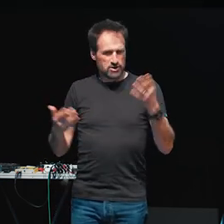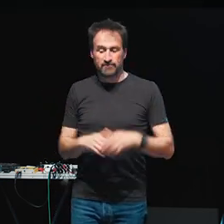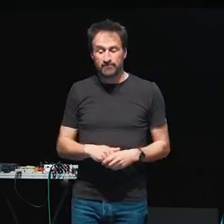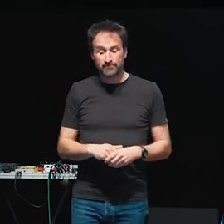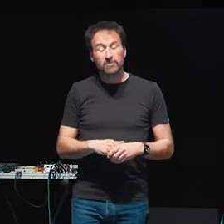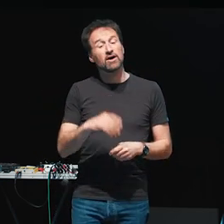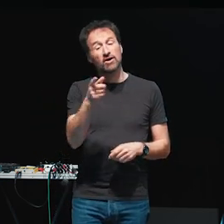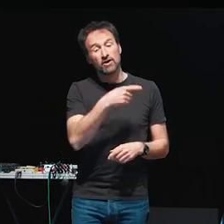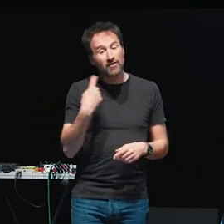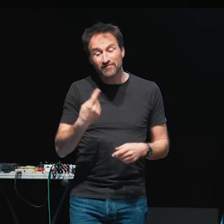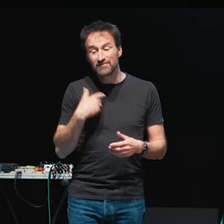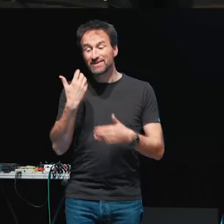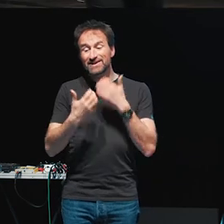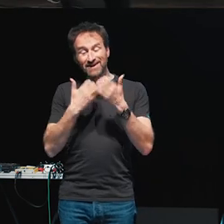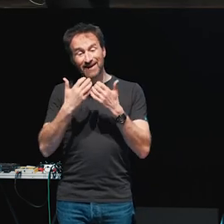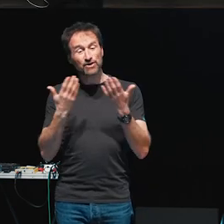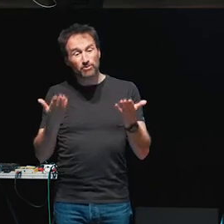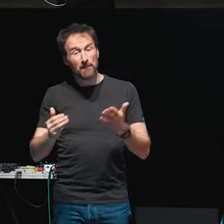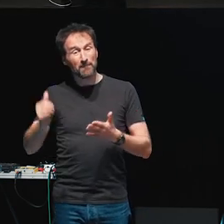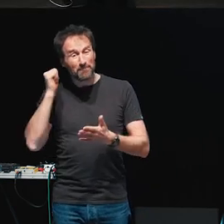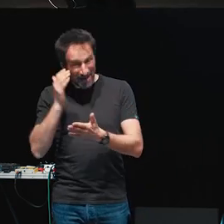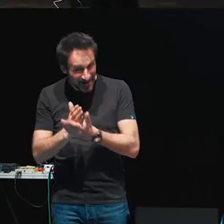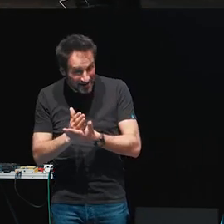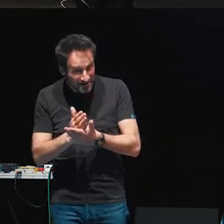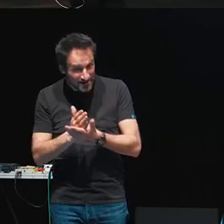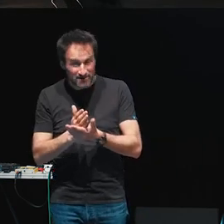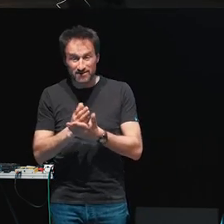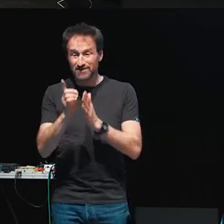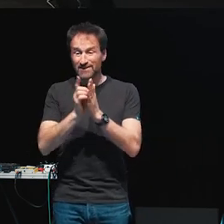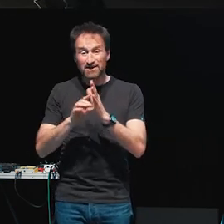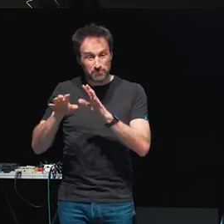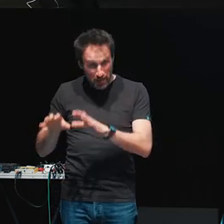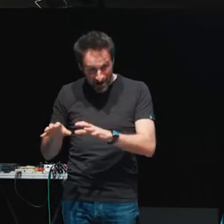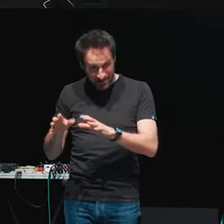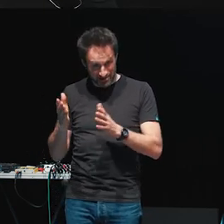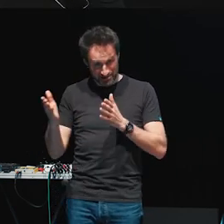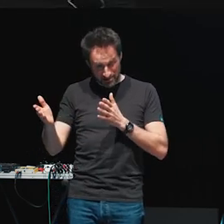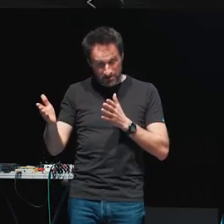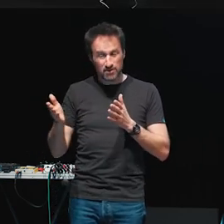Now, when we're talking about backend and databases,